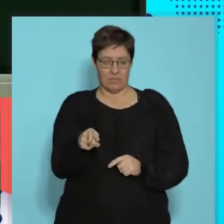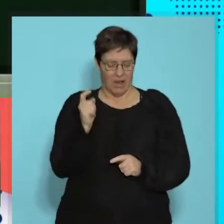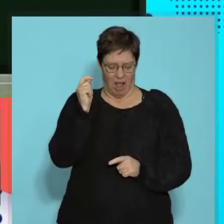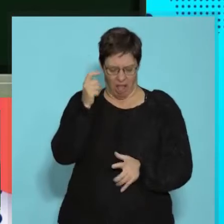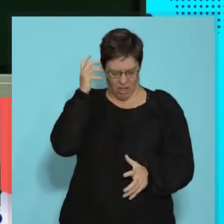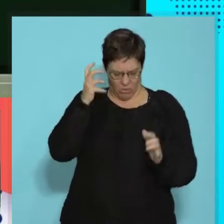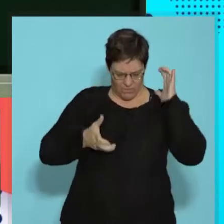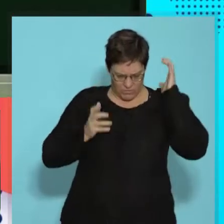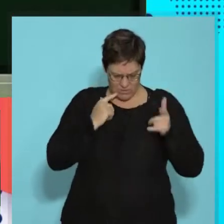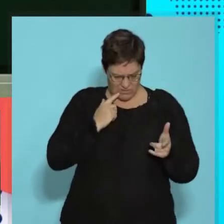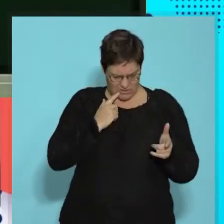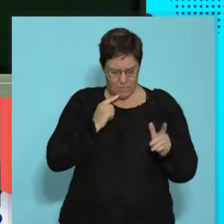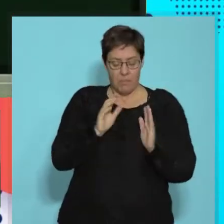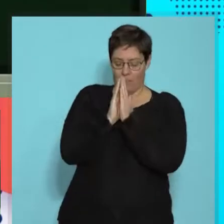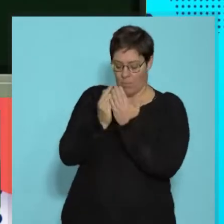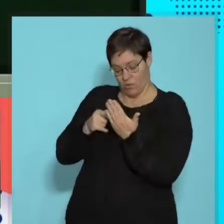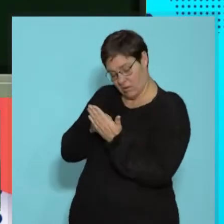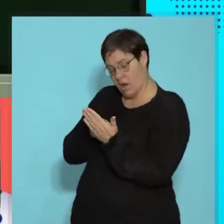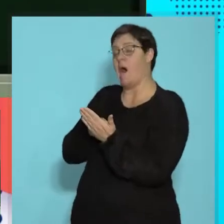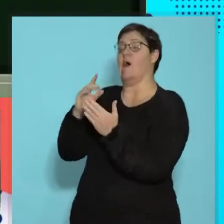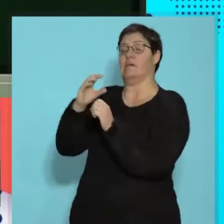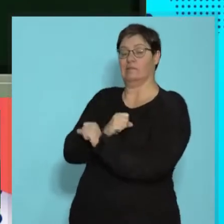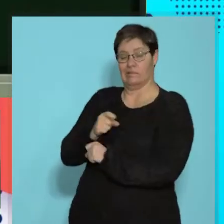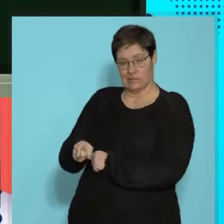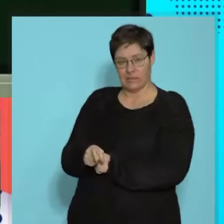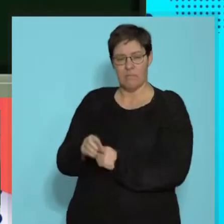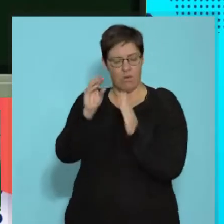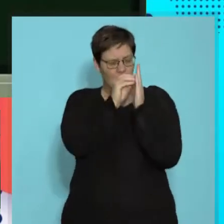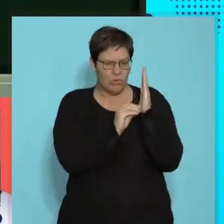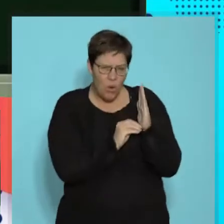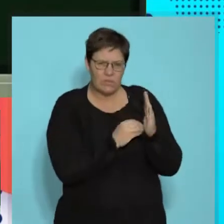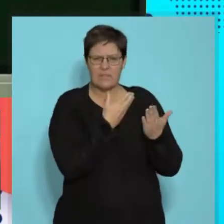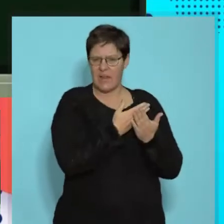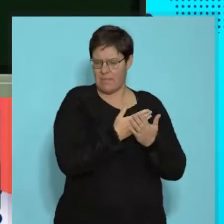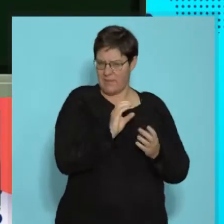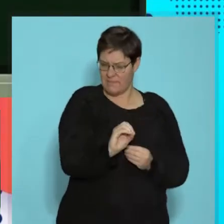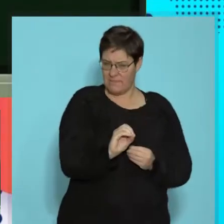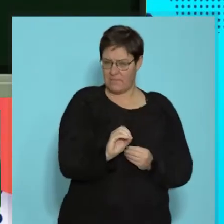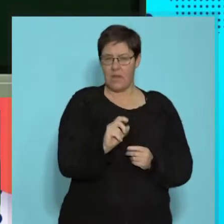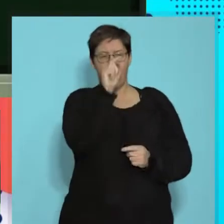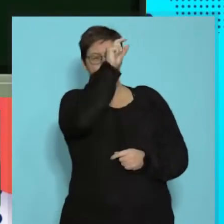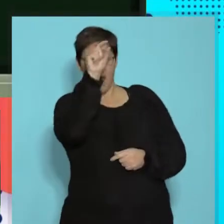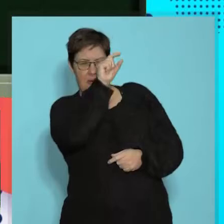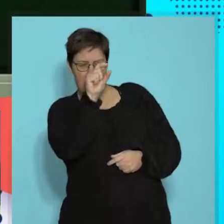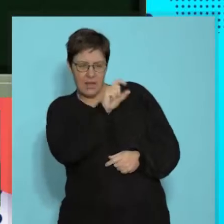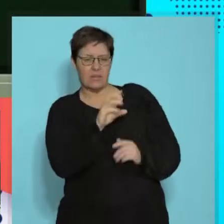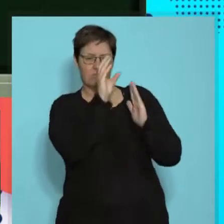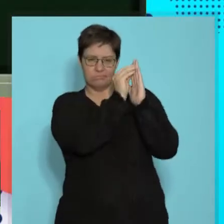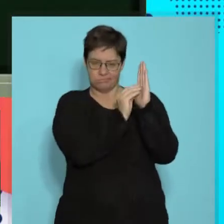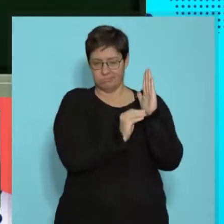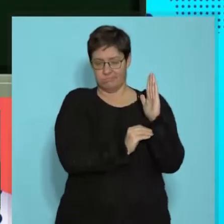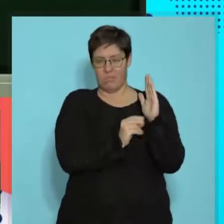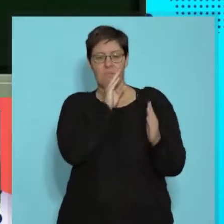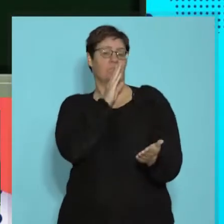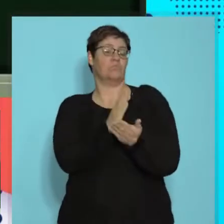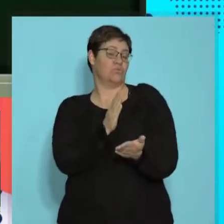If you're a little bit confused, remember, go to your textbook, go to any kind of notes that you might have available, highlight them, make a note of